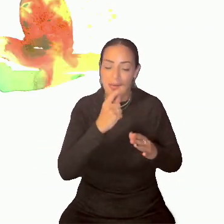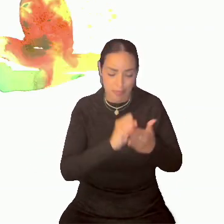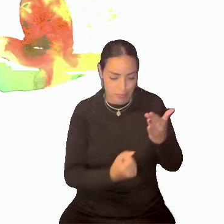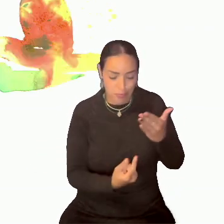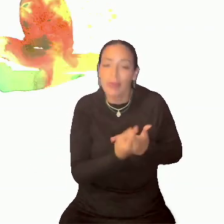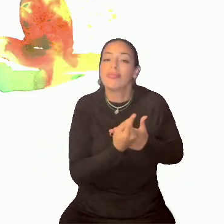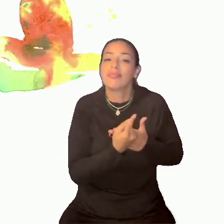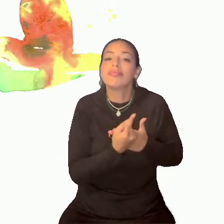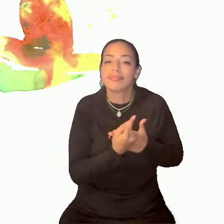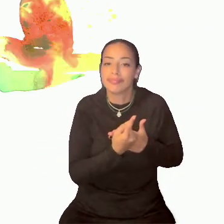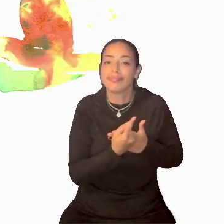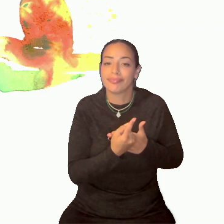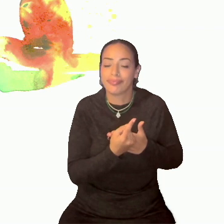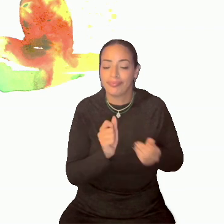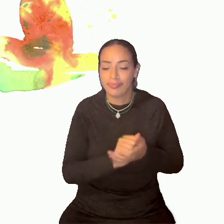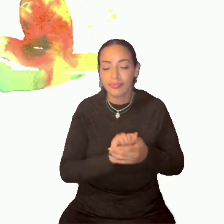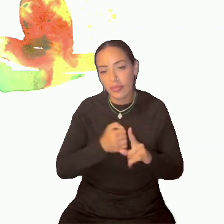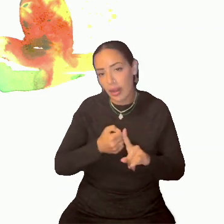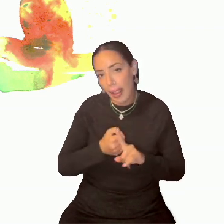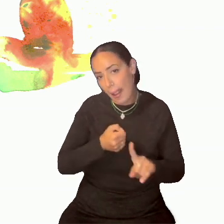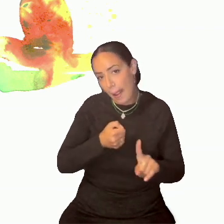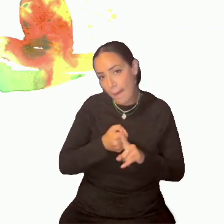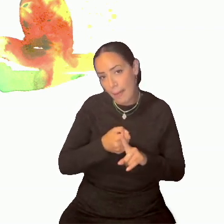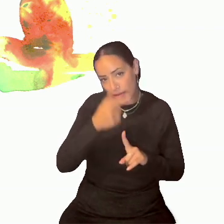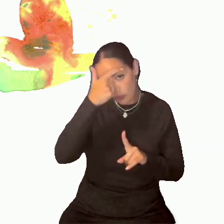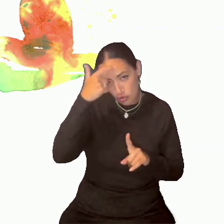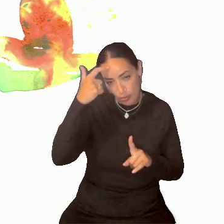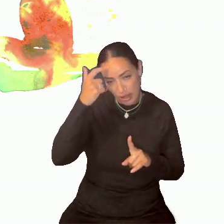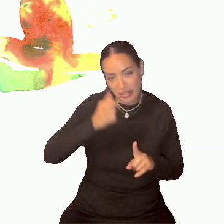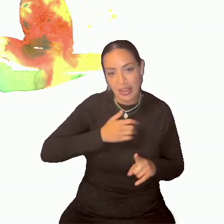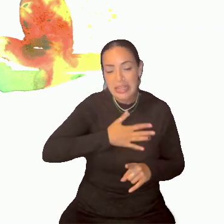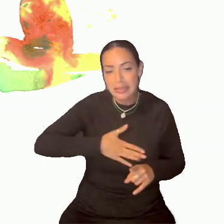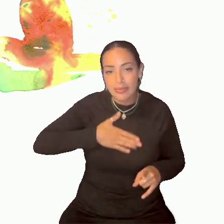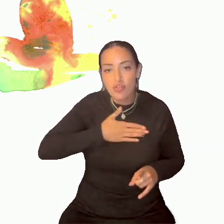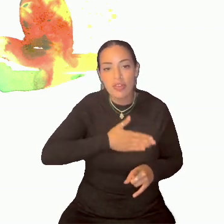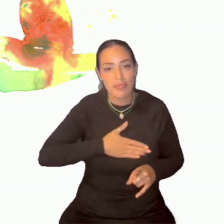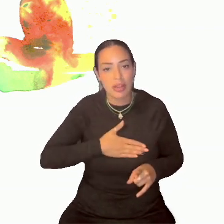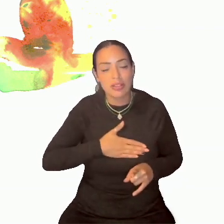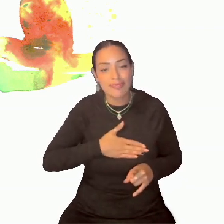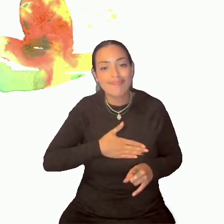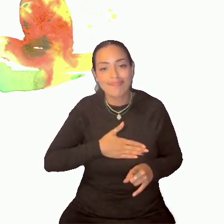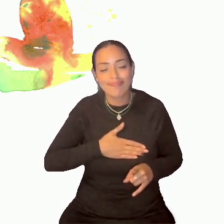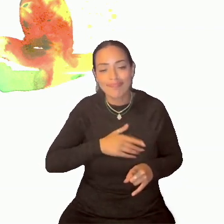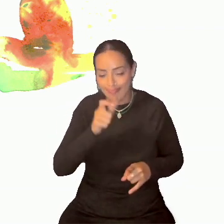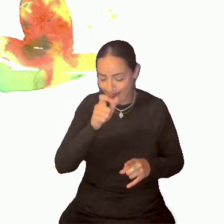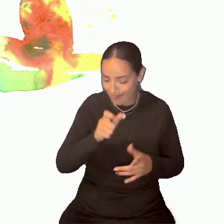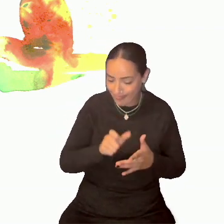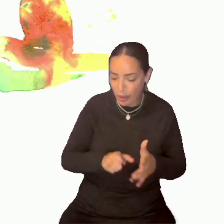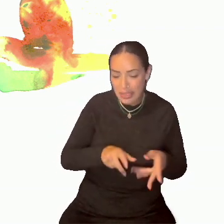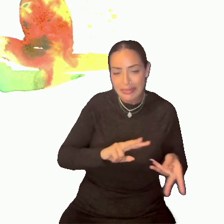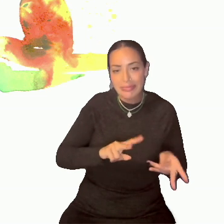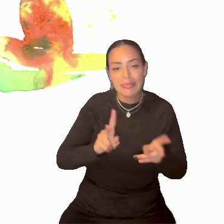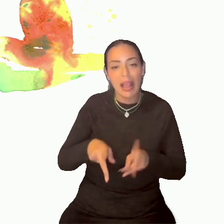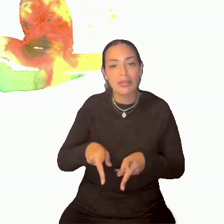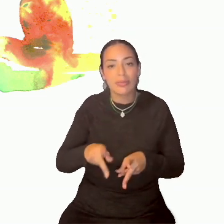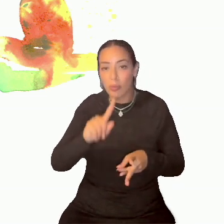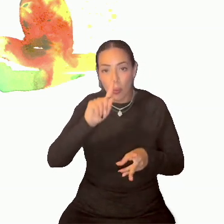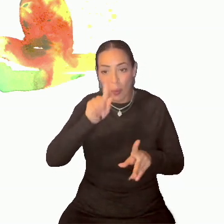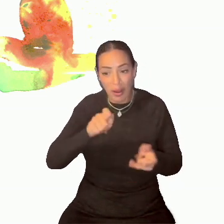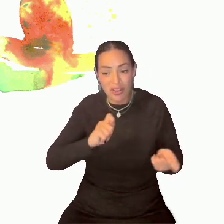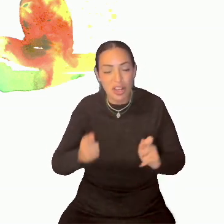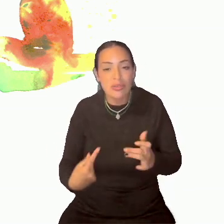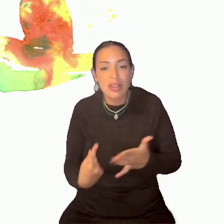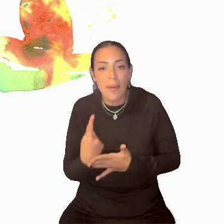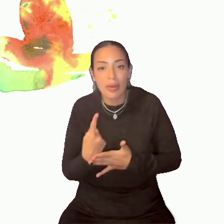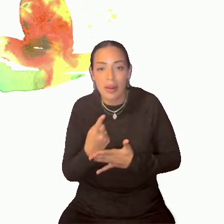Accounting for the impacts of traumatic bereavement. Whilst we cannot change, reverse, or negotiate what has happened, we can alleviate the